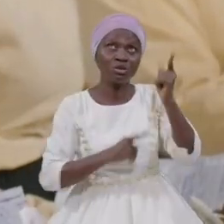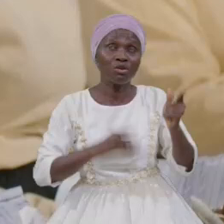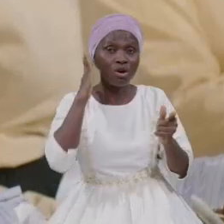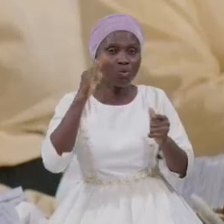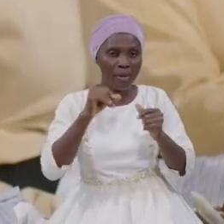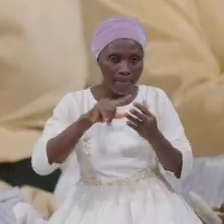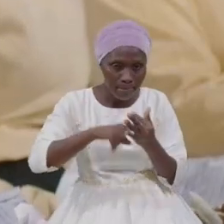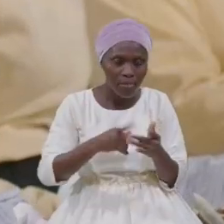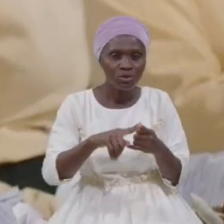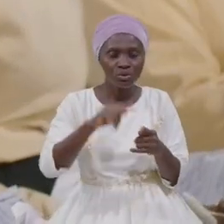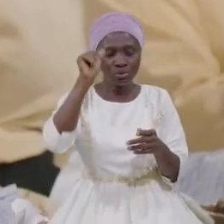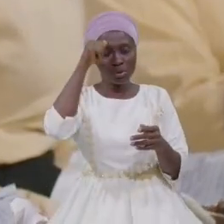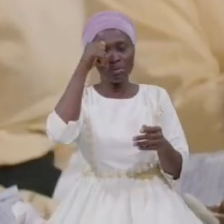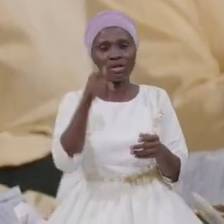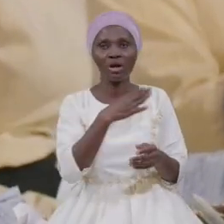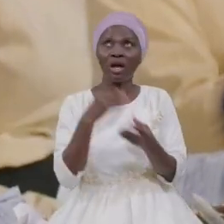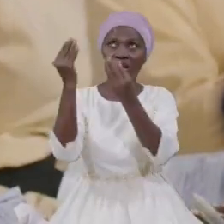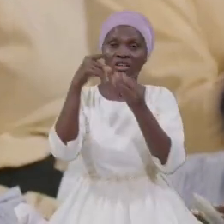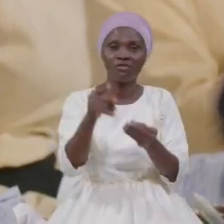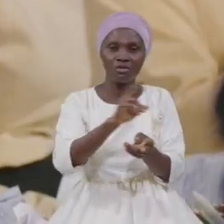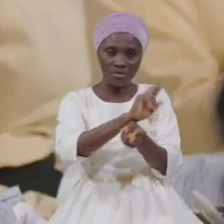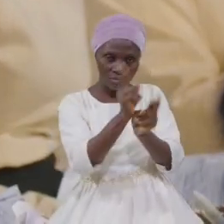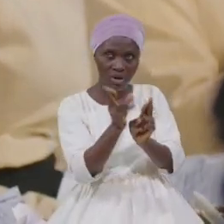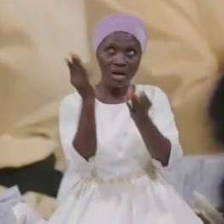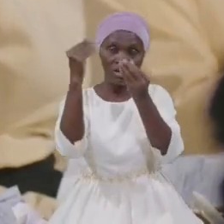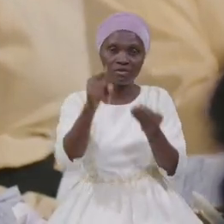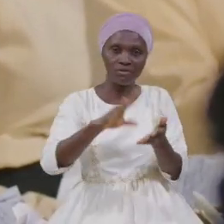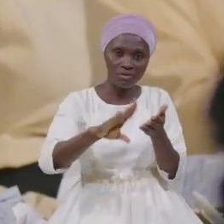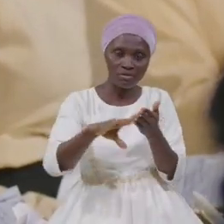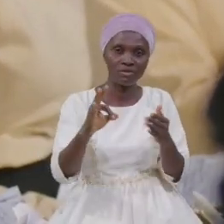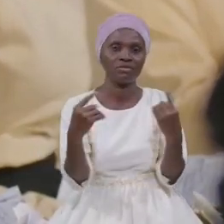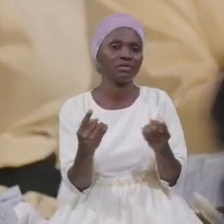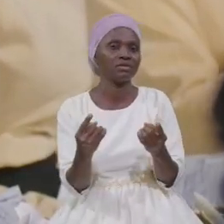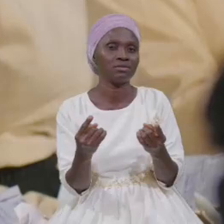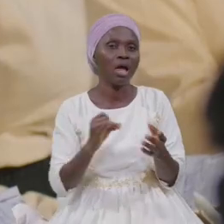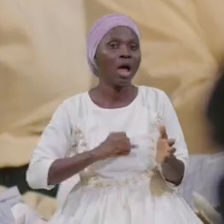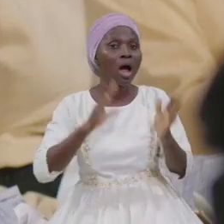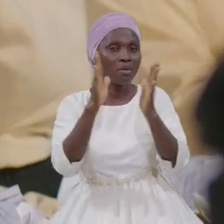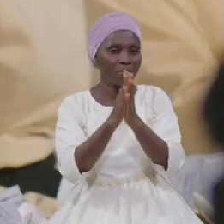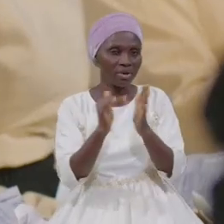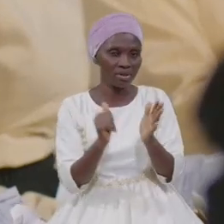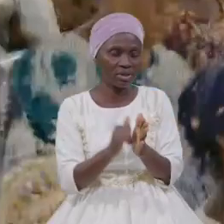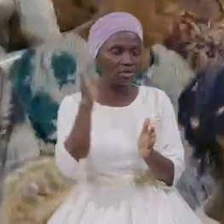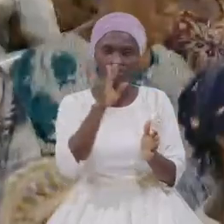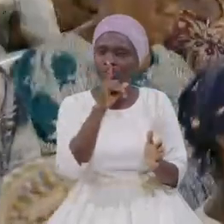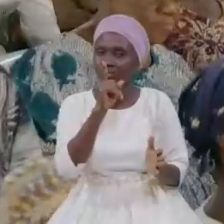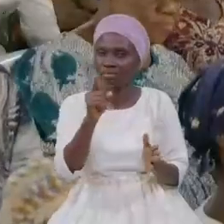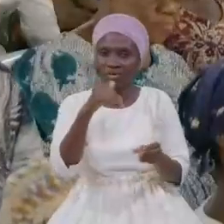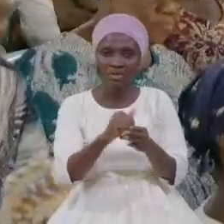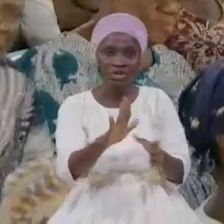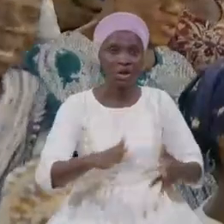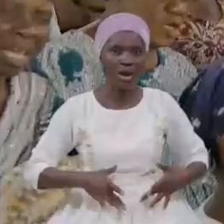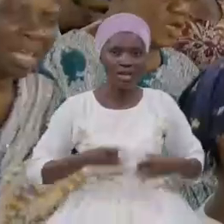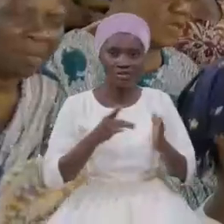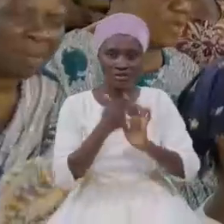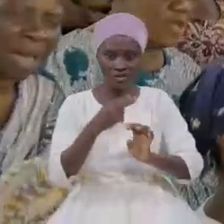and he gives you the forgiveness of sin. I pray that will be real in your life in Jesus'